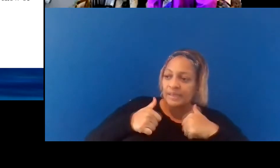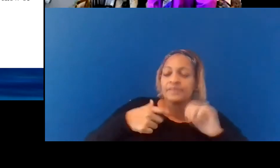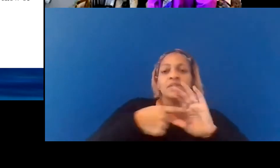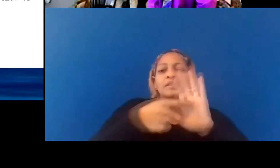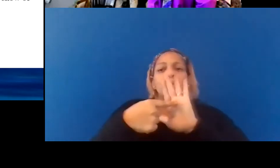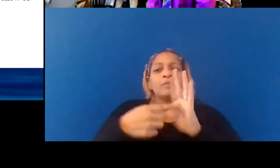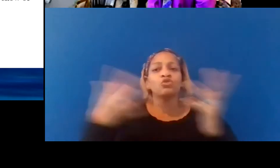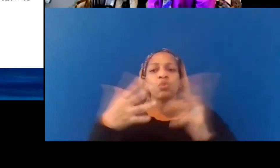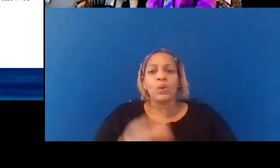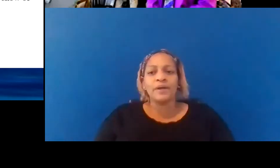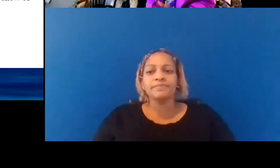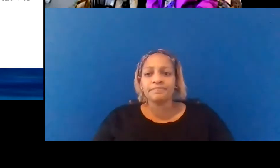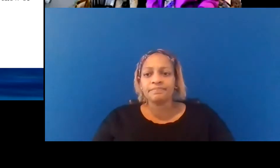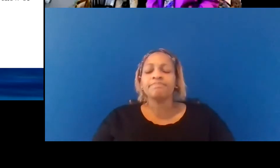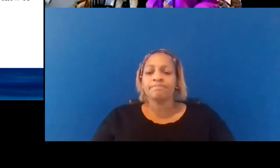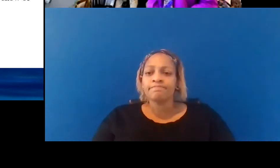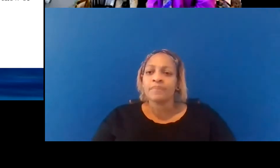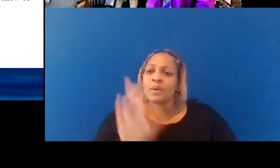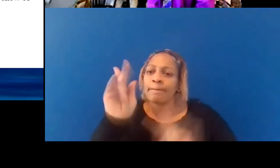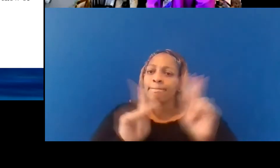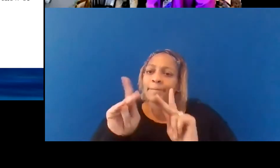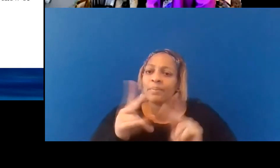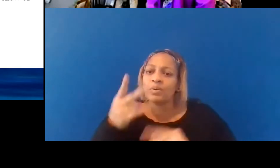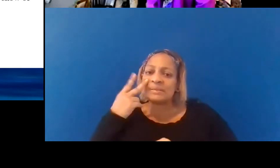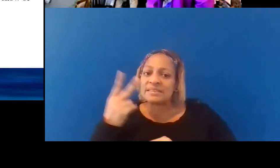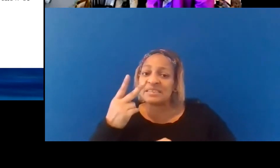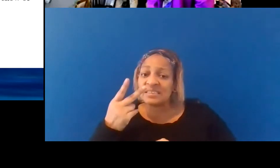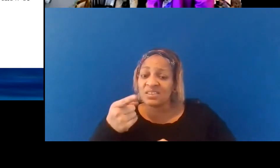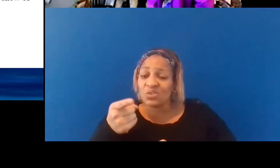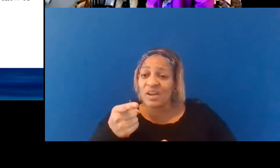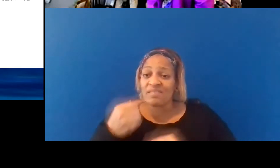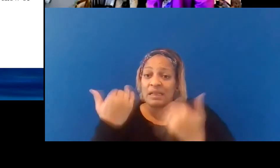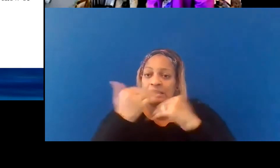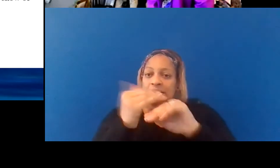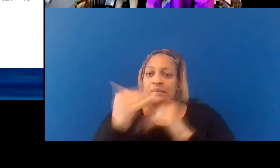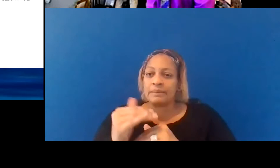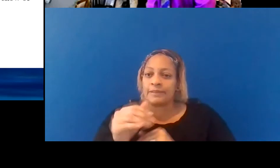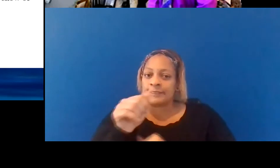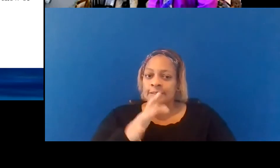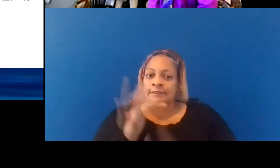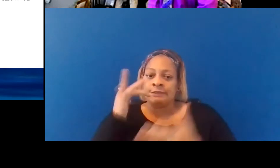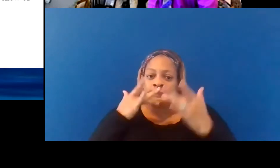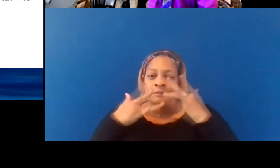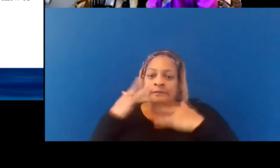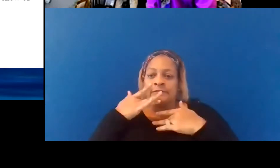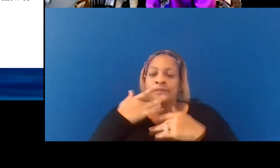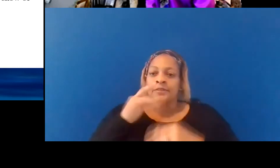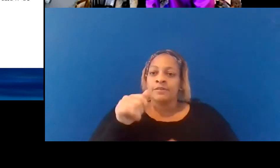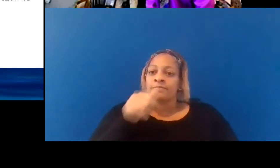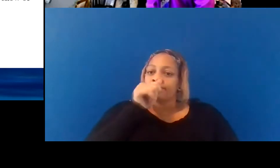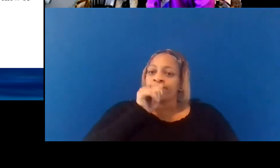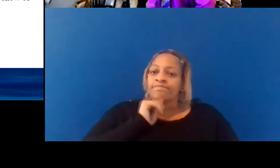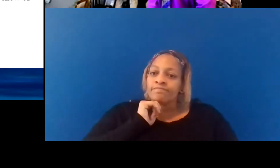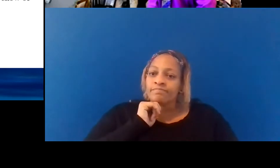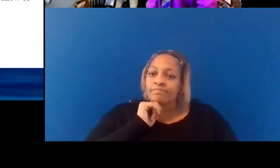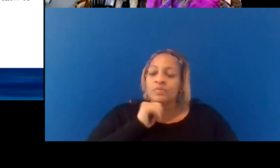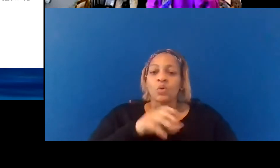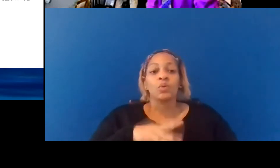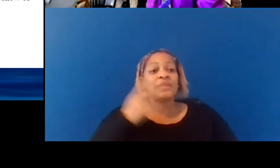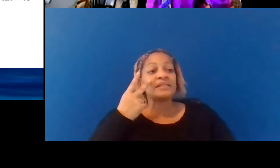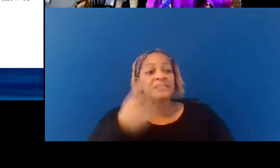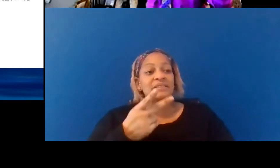demonstrating? What would people see? Would they see that you have very little patience? Would they see that when you are on the phone